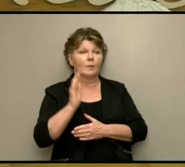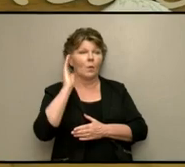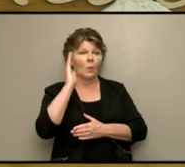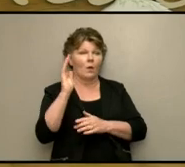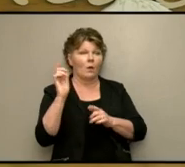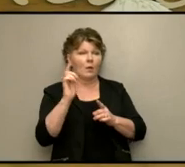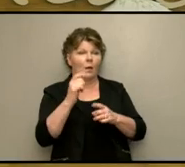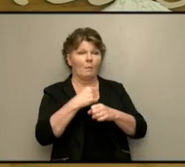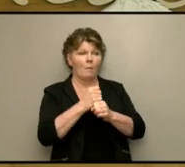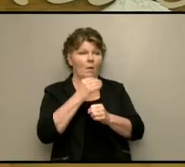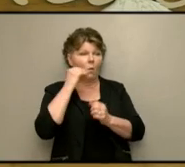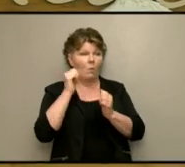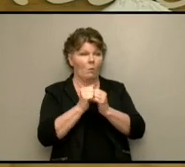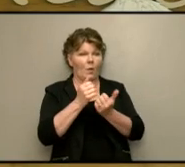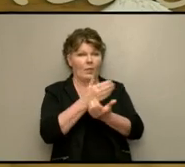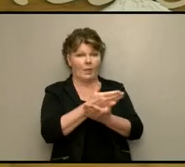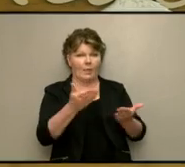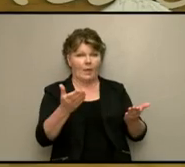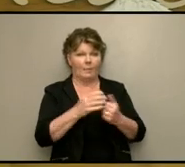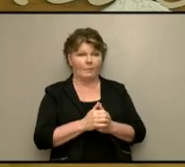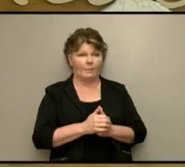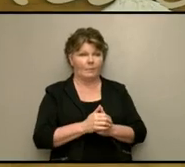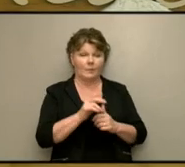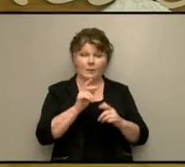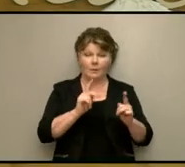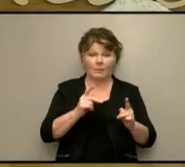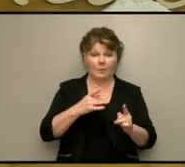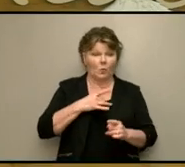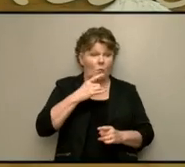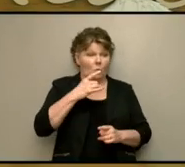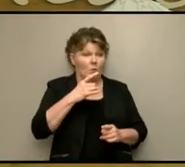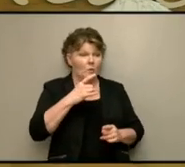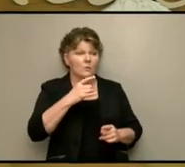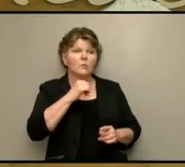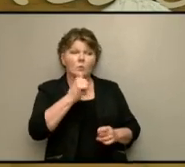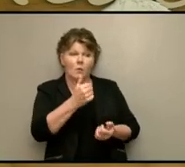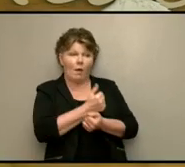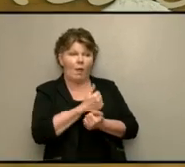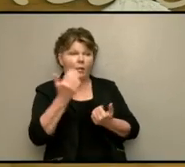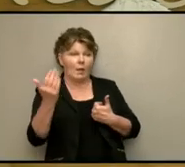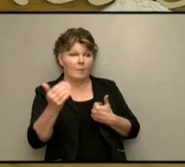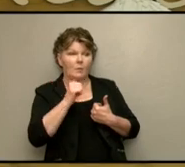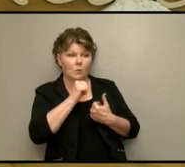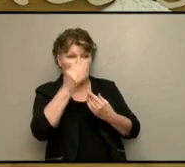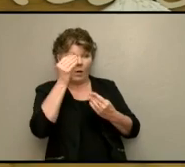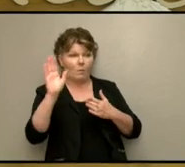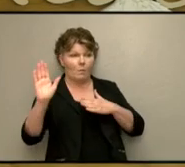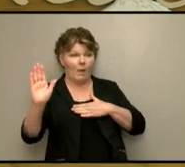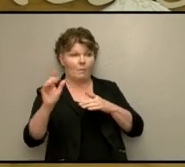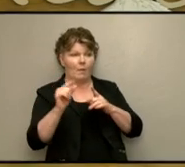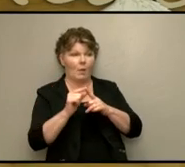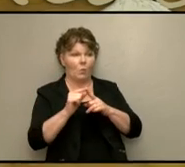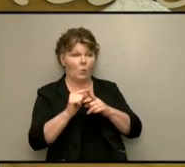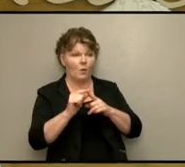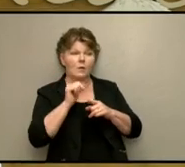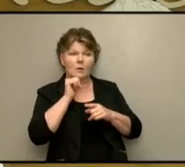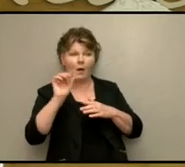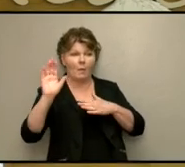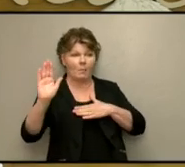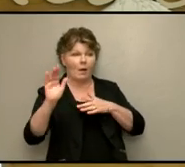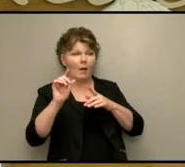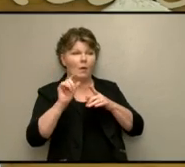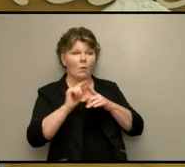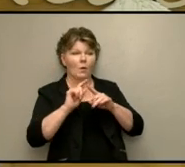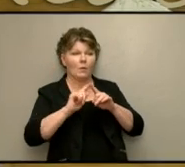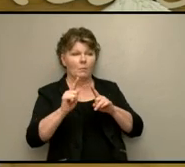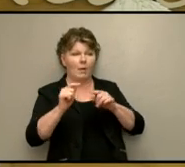make our home with him. Whoever does not love me does not keep my words, And the word that you hear is not mine, but the Father's who